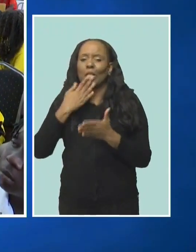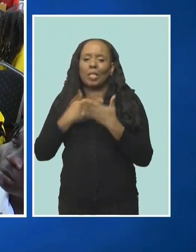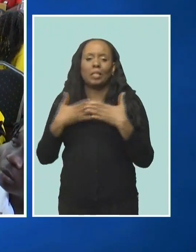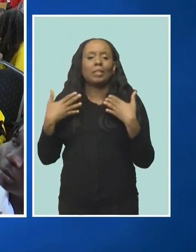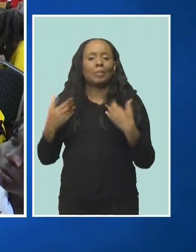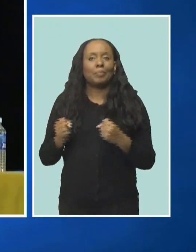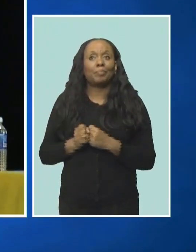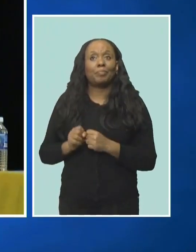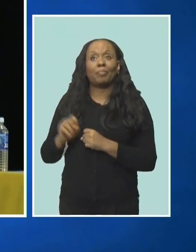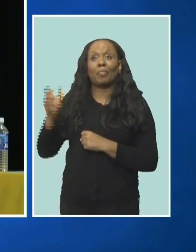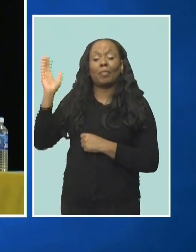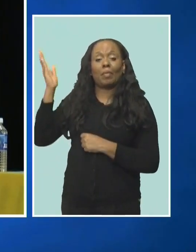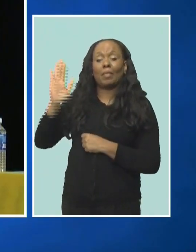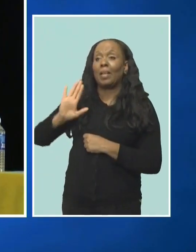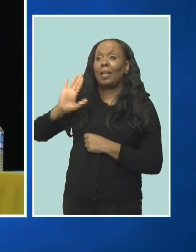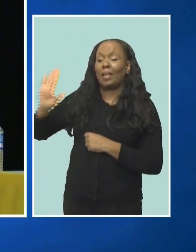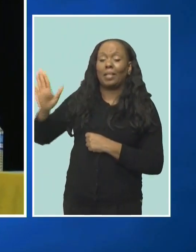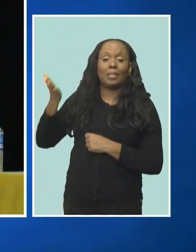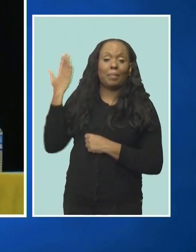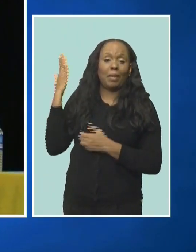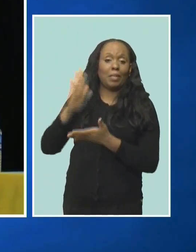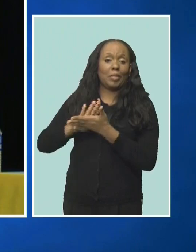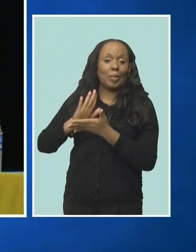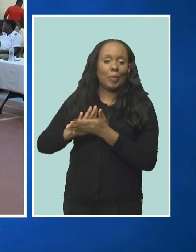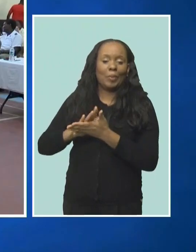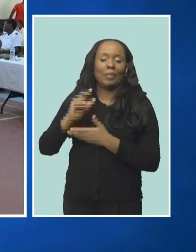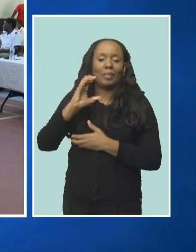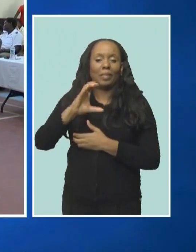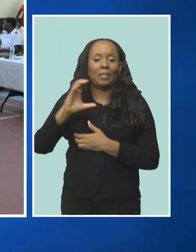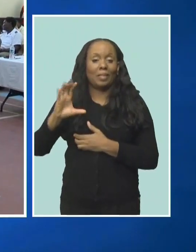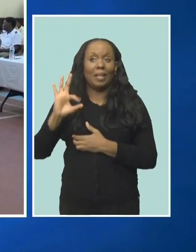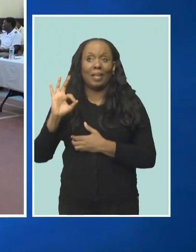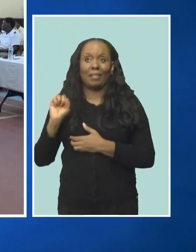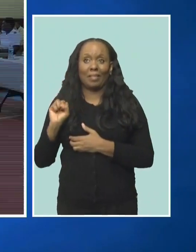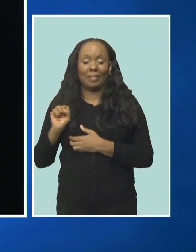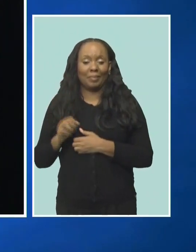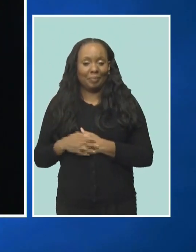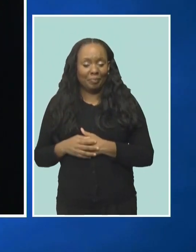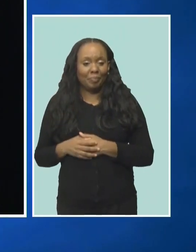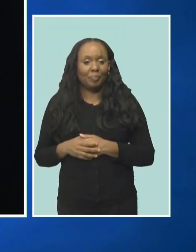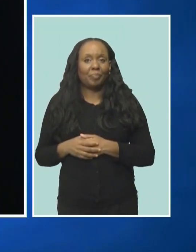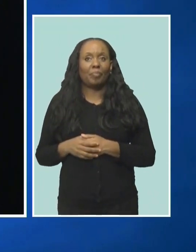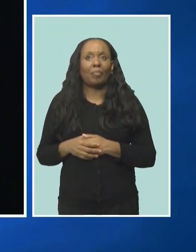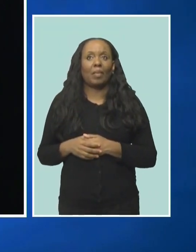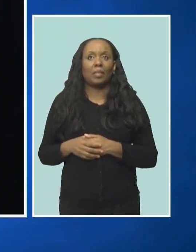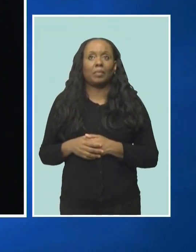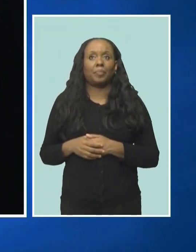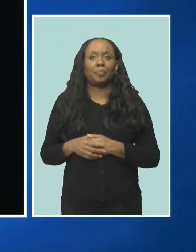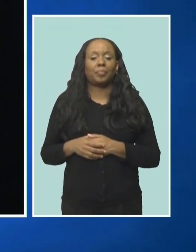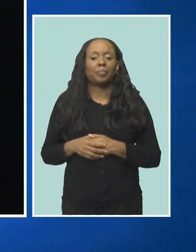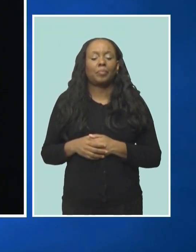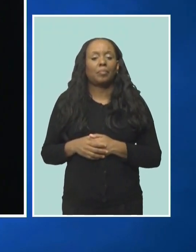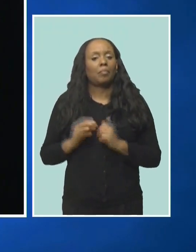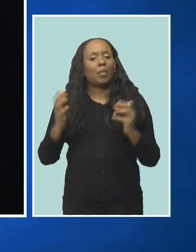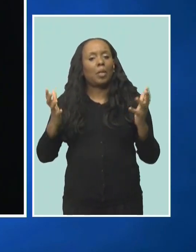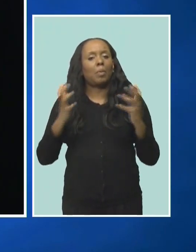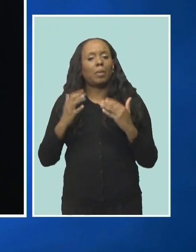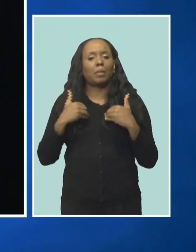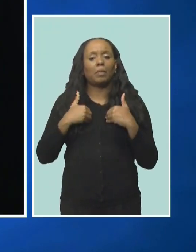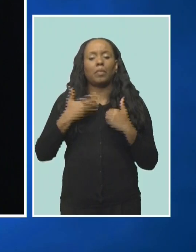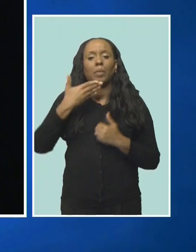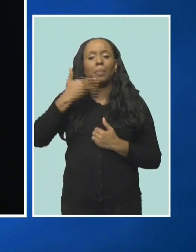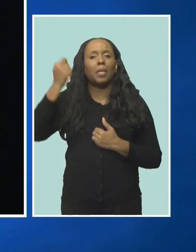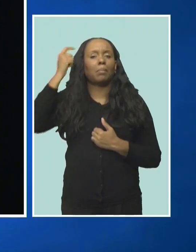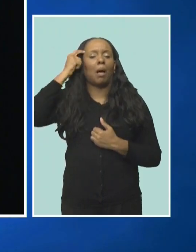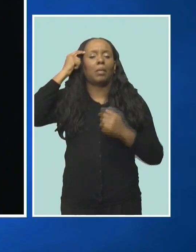his alma mater, Christchurch Foundation School. Where the best minds can contend on the